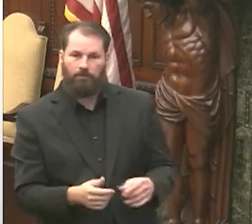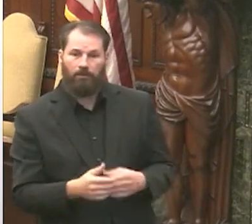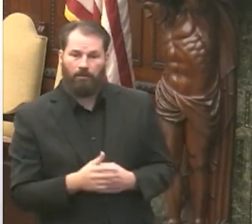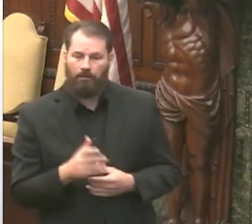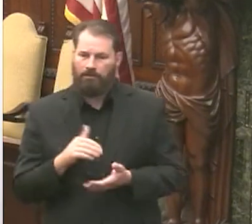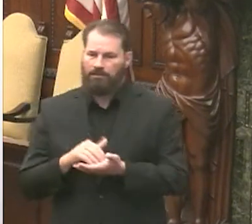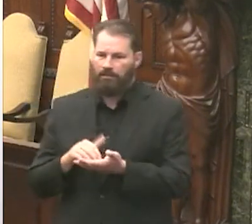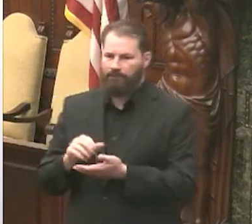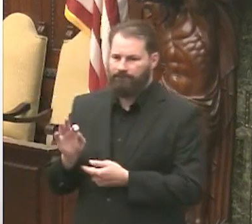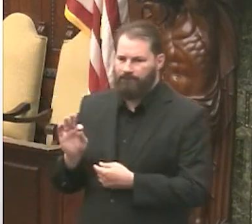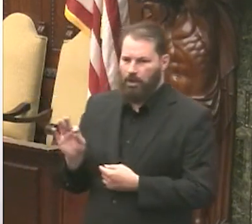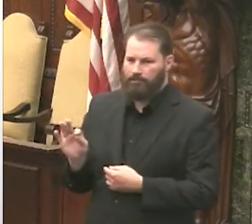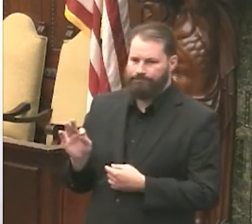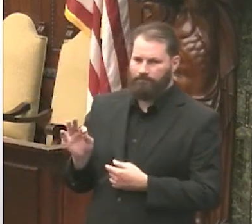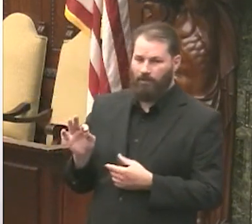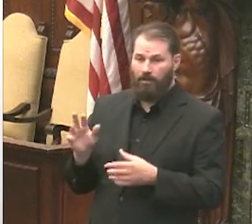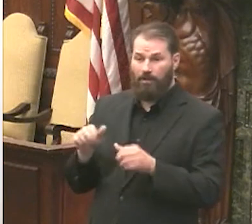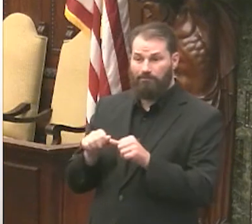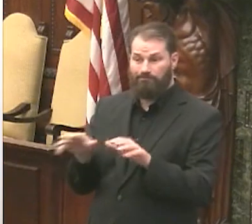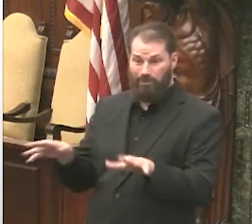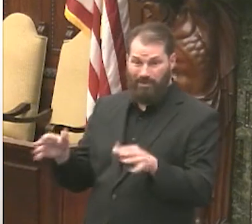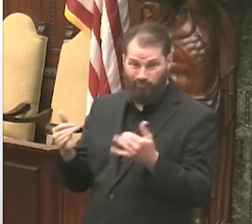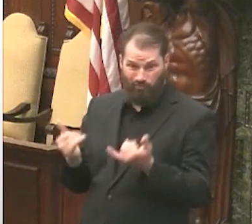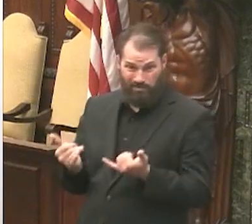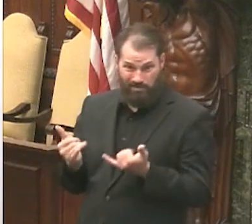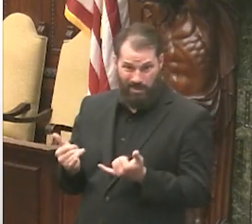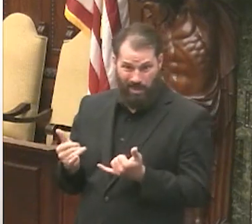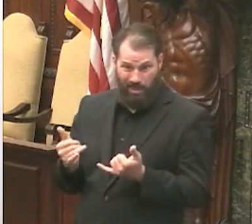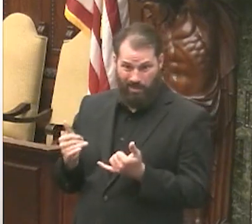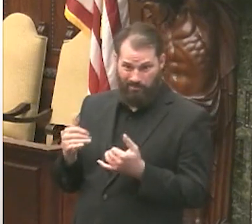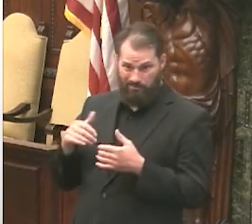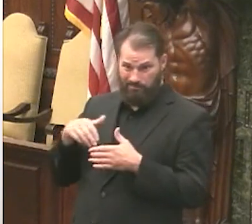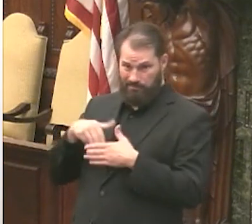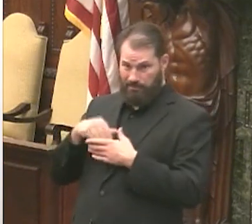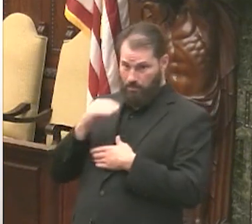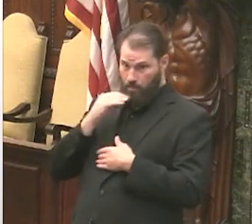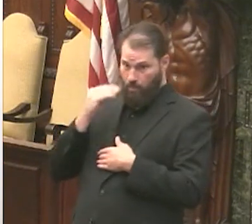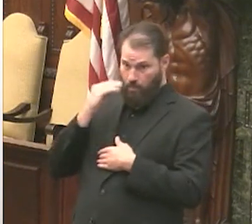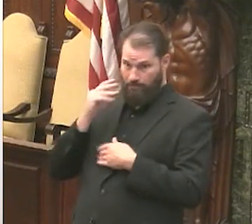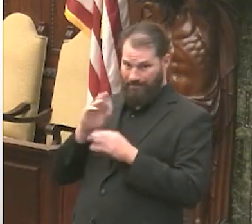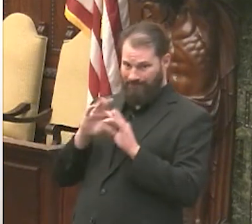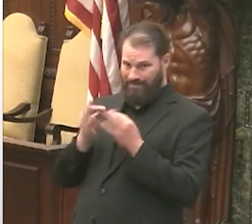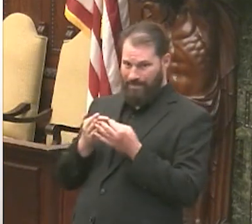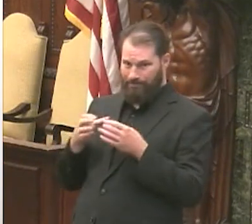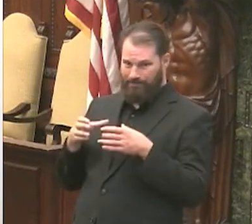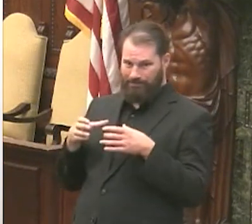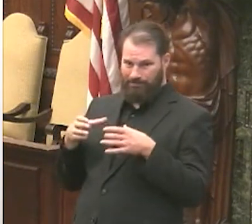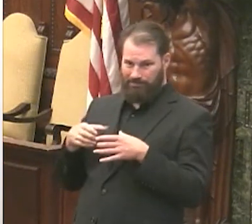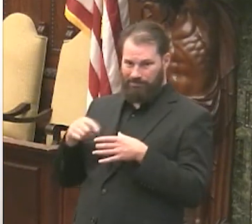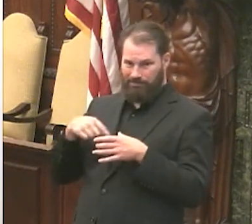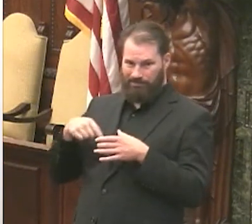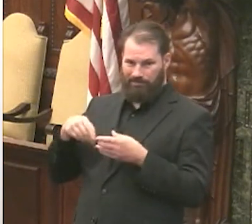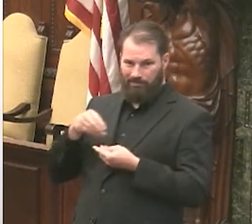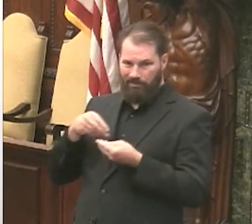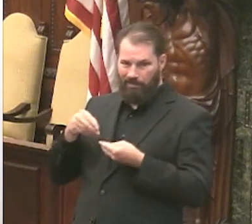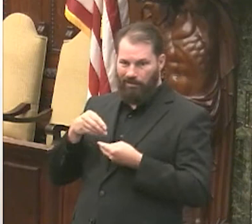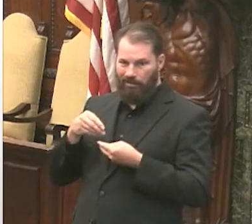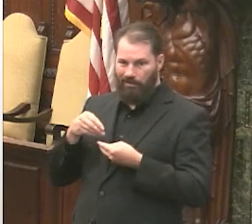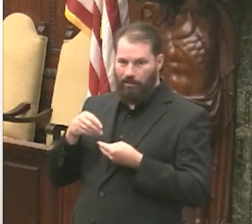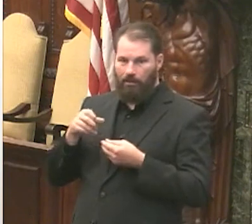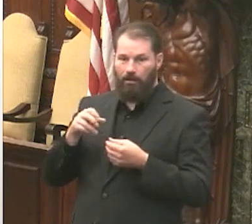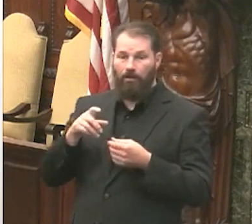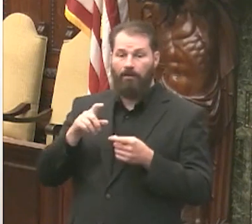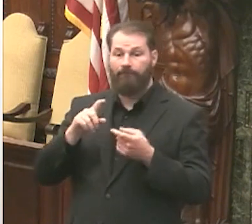spread right now is within households, and then between households and their close friends and relatives, often through small